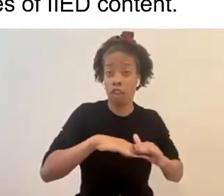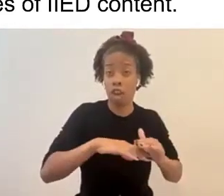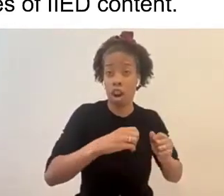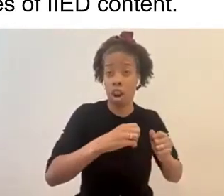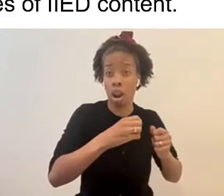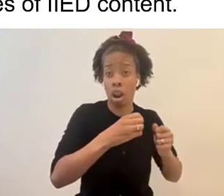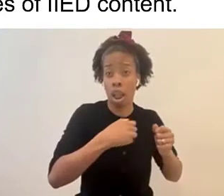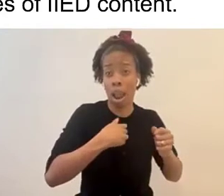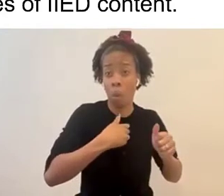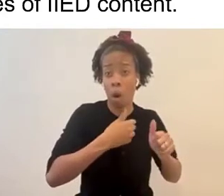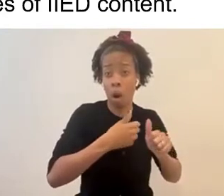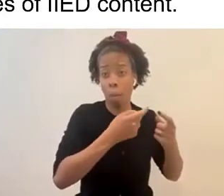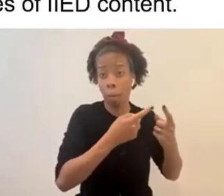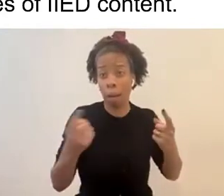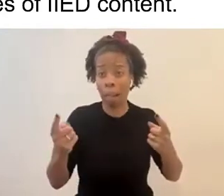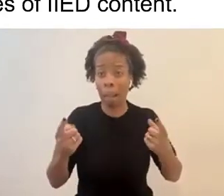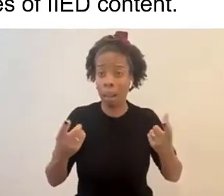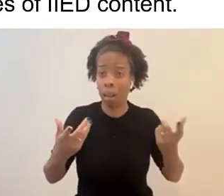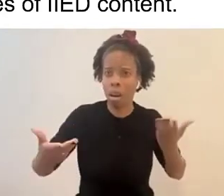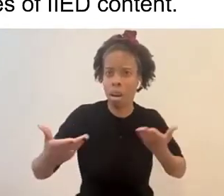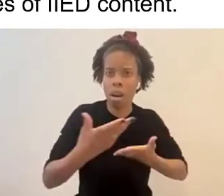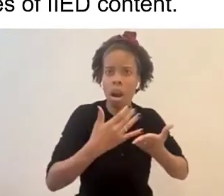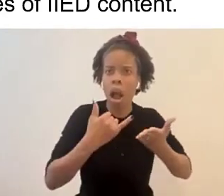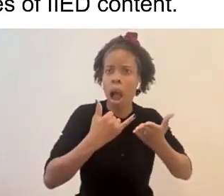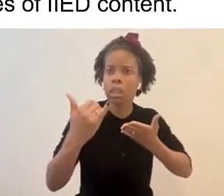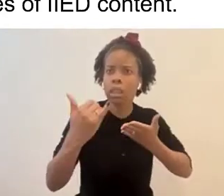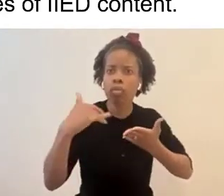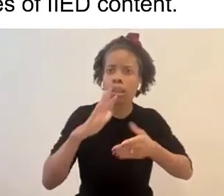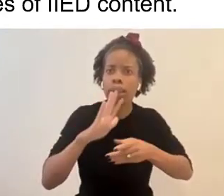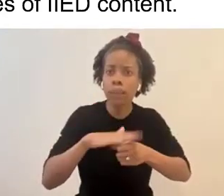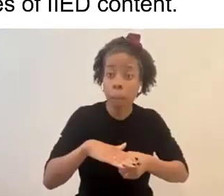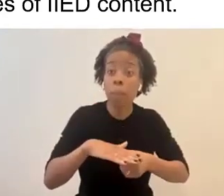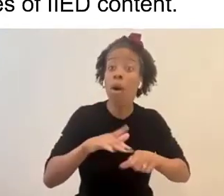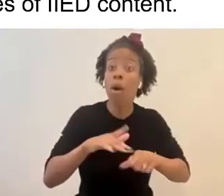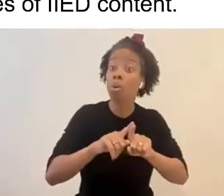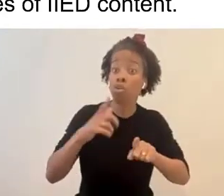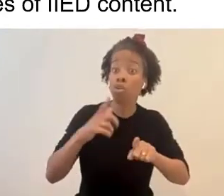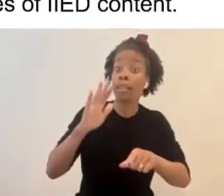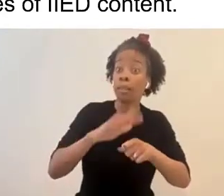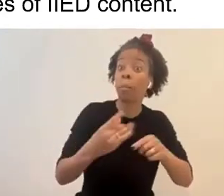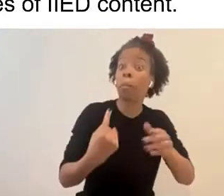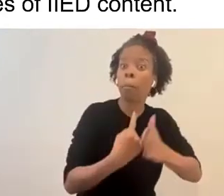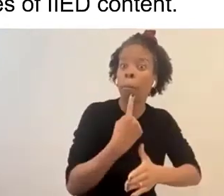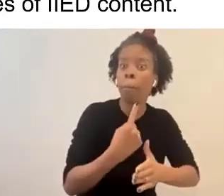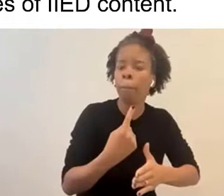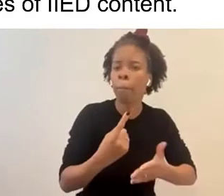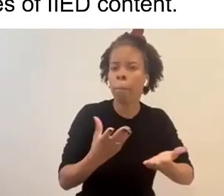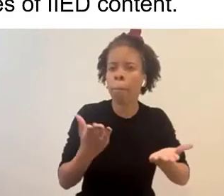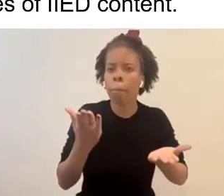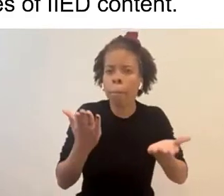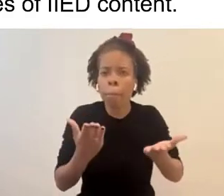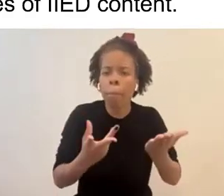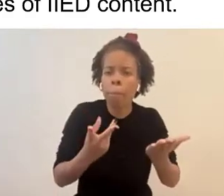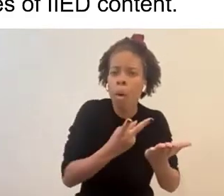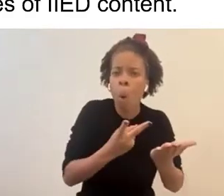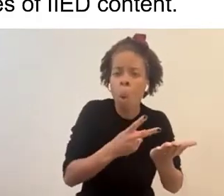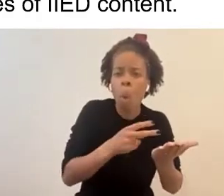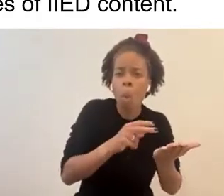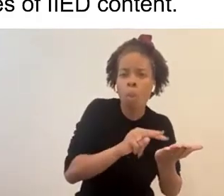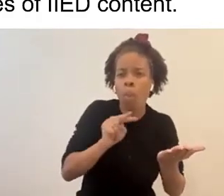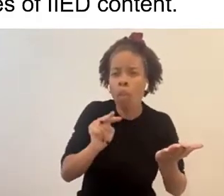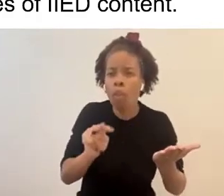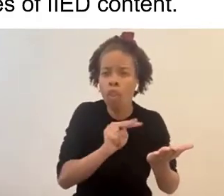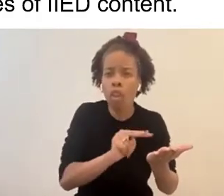about anti-racism and racism, both sides of the coin. And we were thinking about how it showed up in